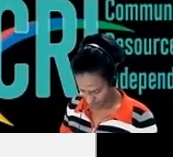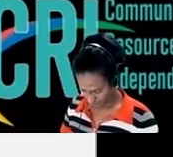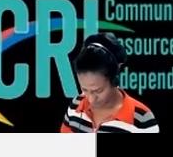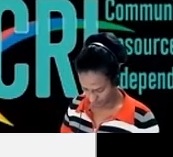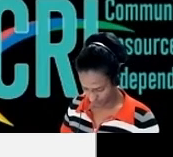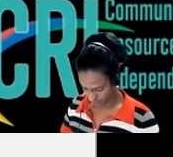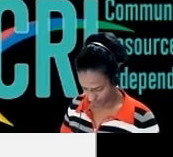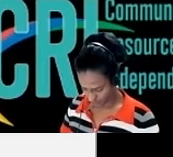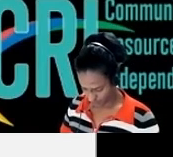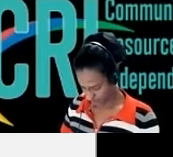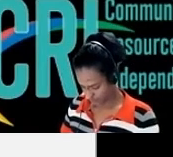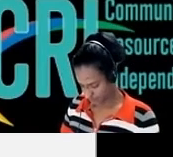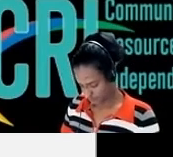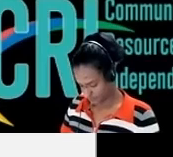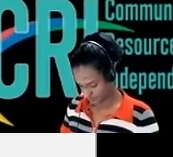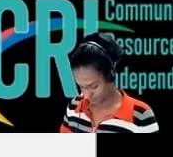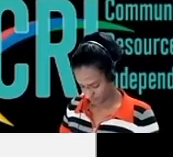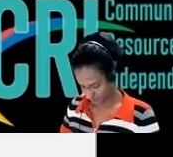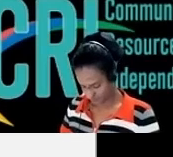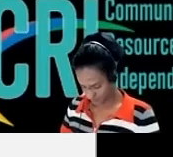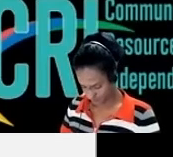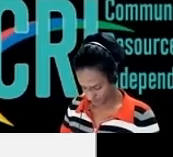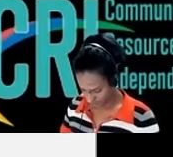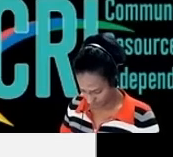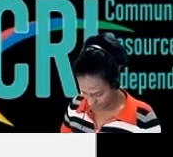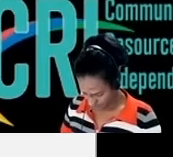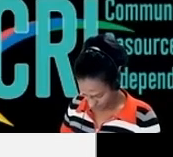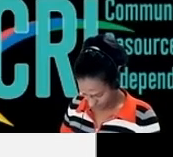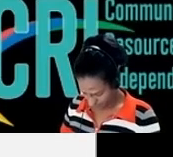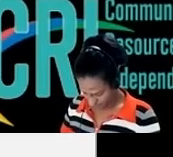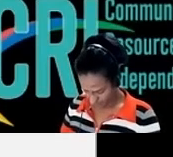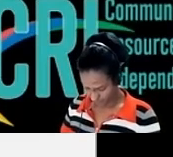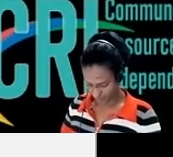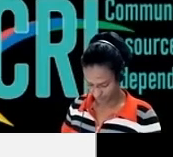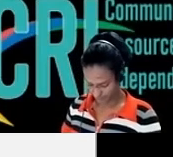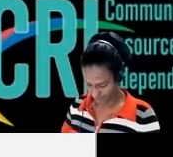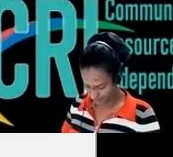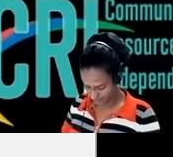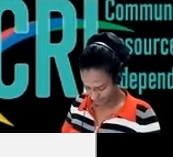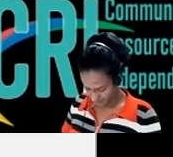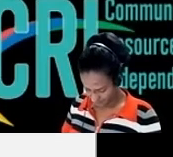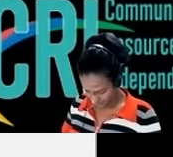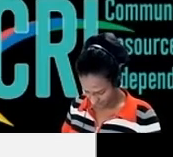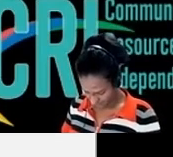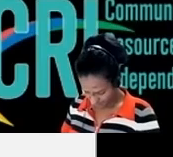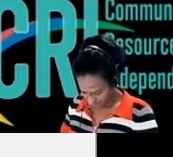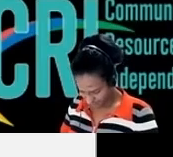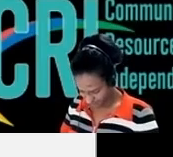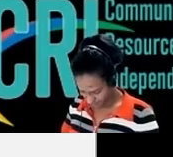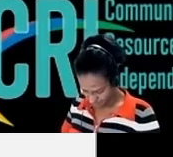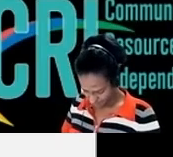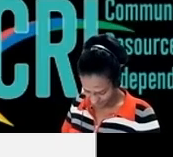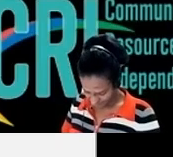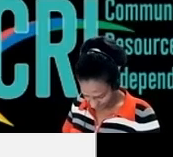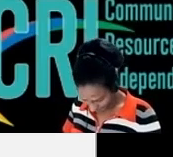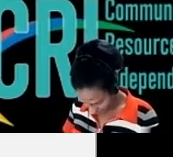for funding, you know, Right. for them So- to come in. Yeah, totally. So we're all coming from different kinds of, right?